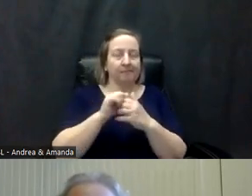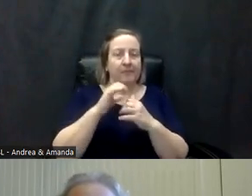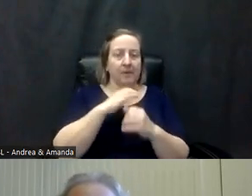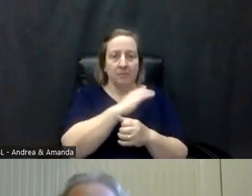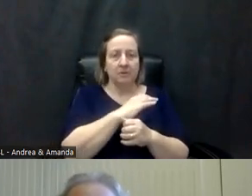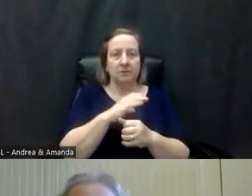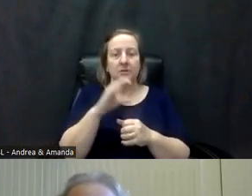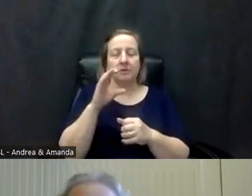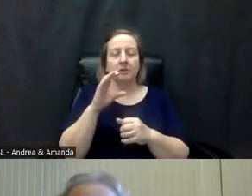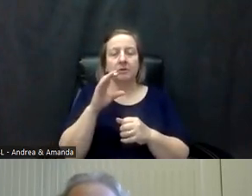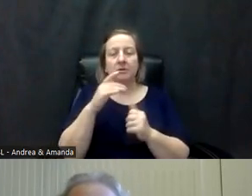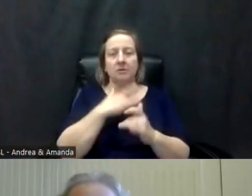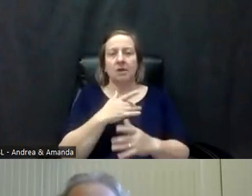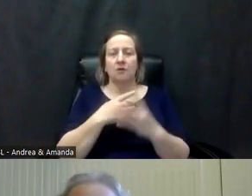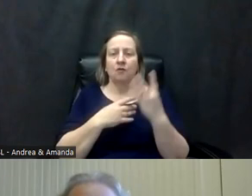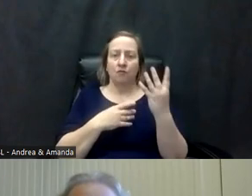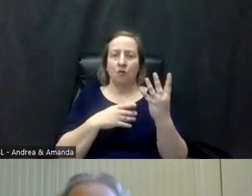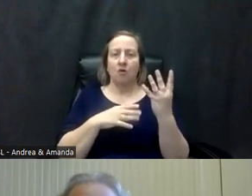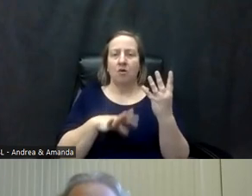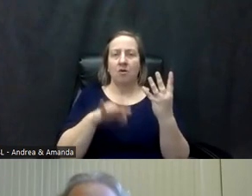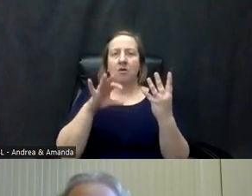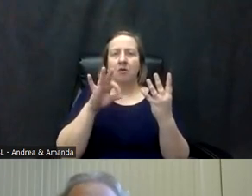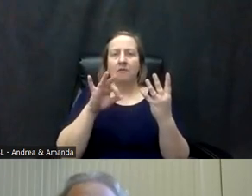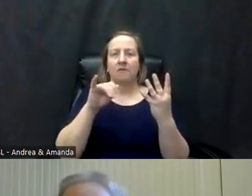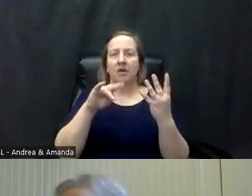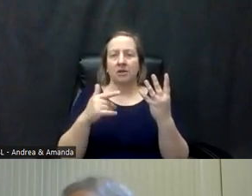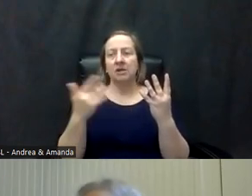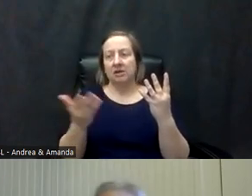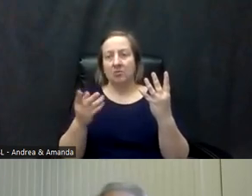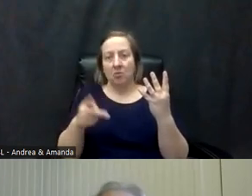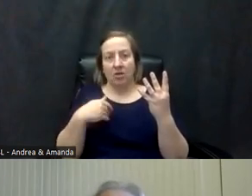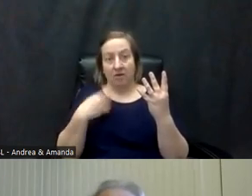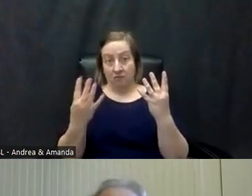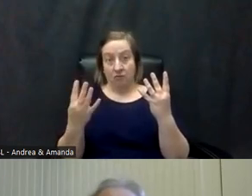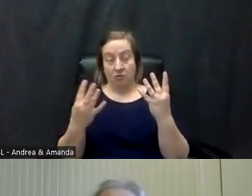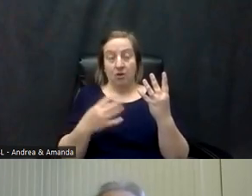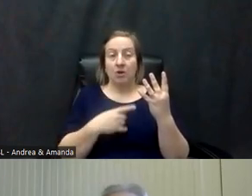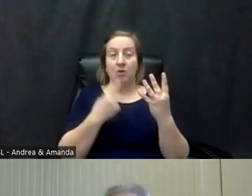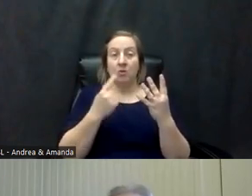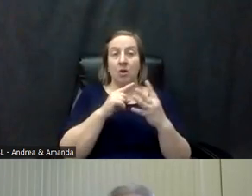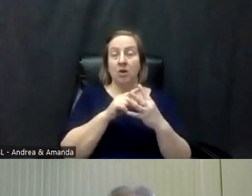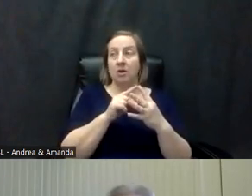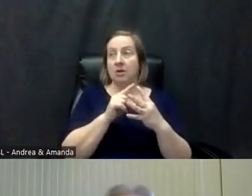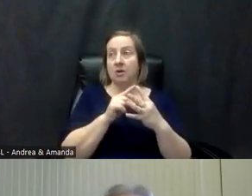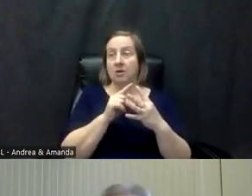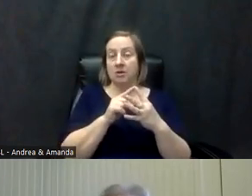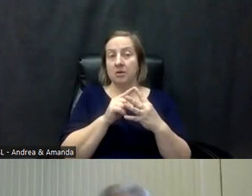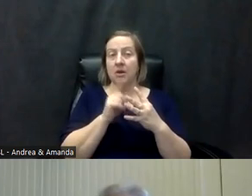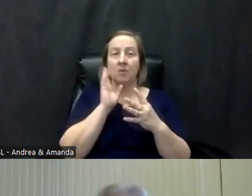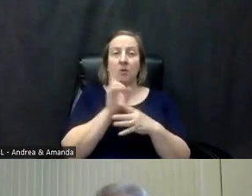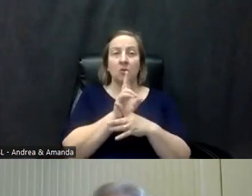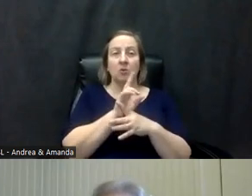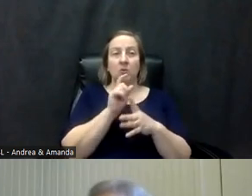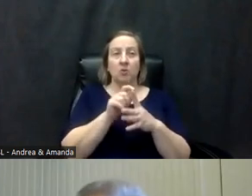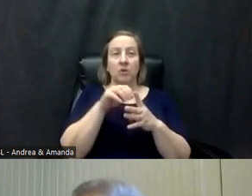Generally, there are four findings almost anywhere you go. We have four here in Portland. One of them is, and I'll just use the terms that are